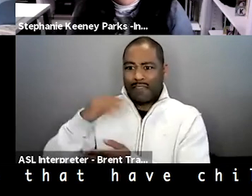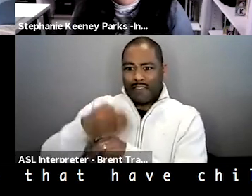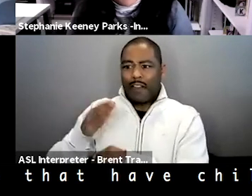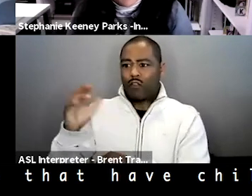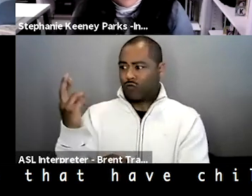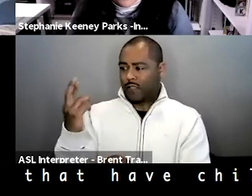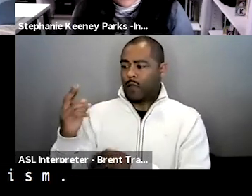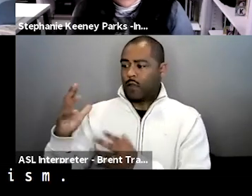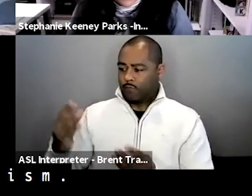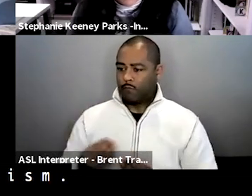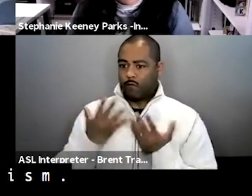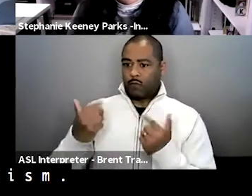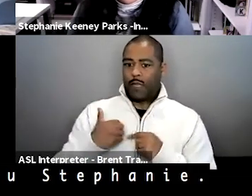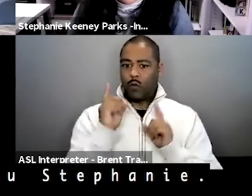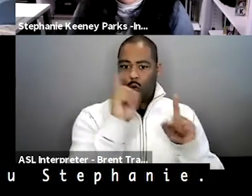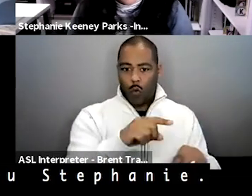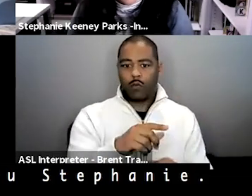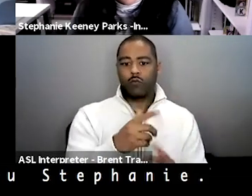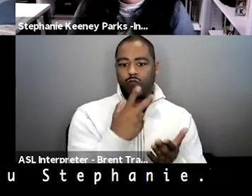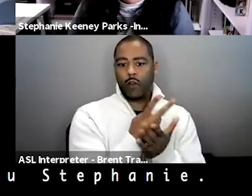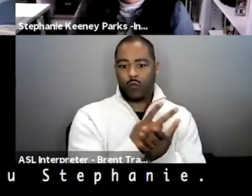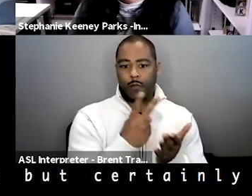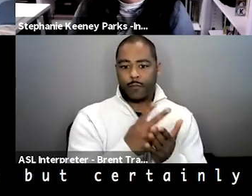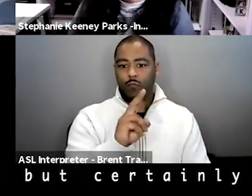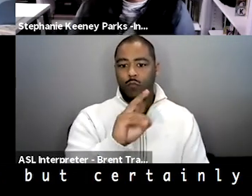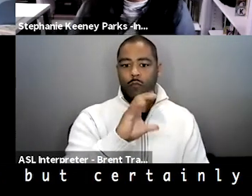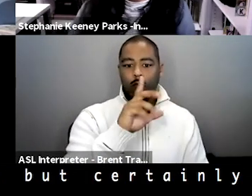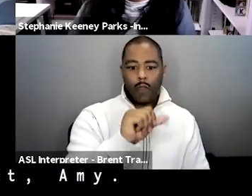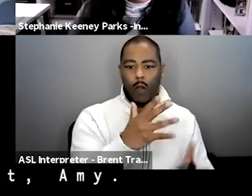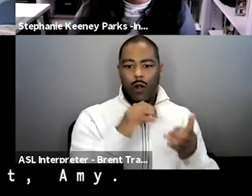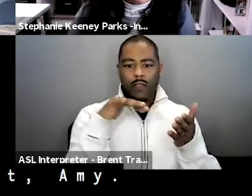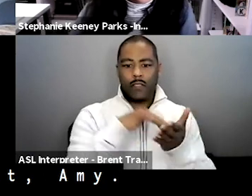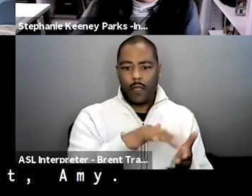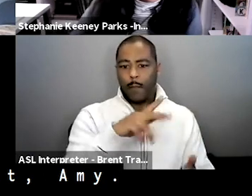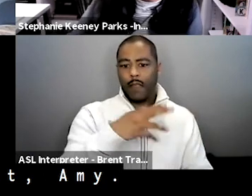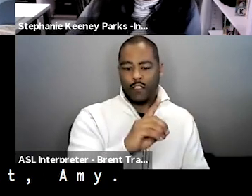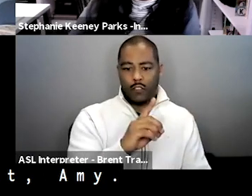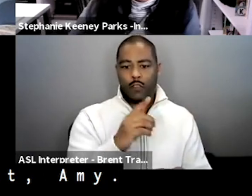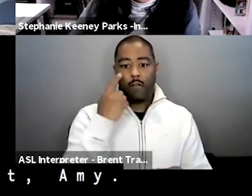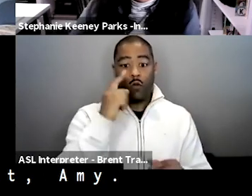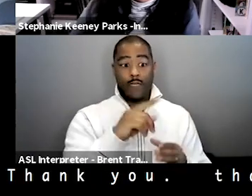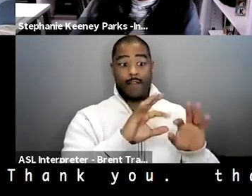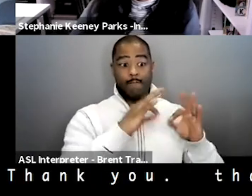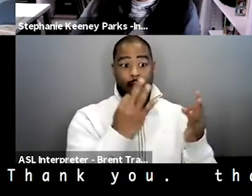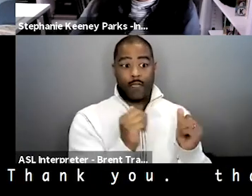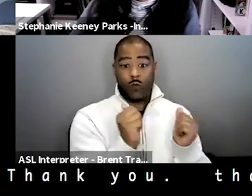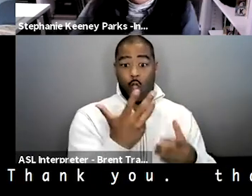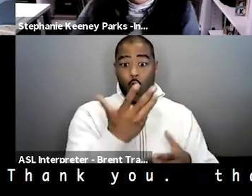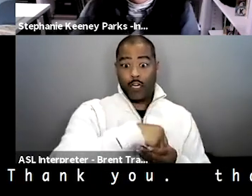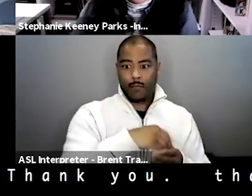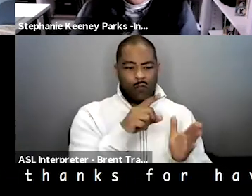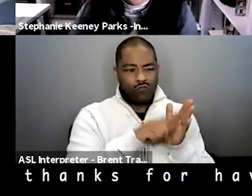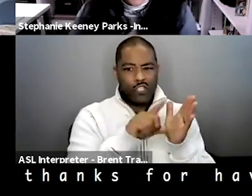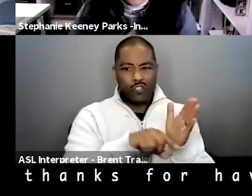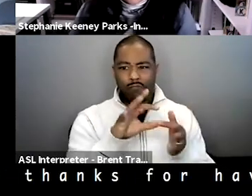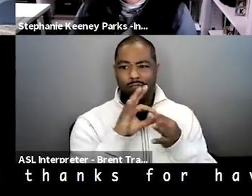moment, pursuing my PhD studying Black families that have children with autism. Thank you, Stephanie. And last but certainly